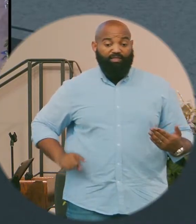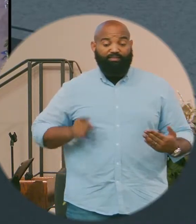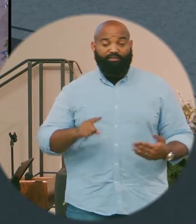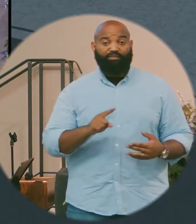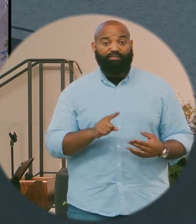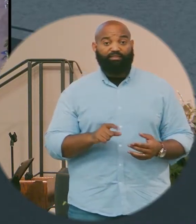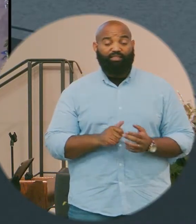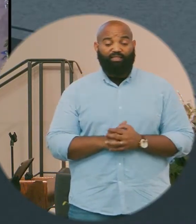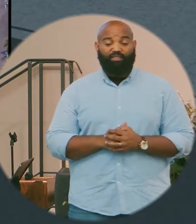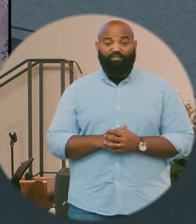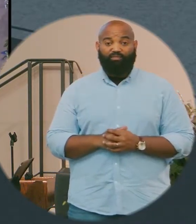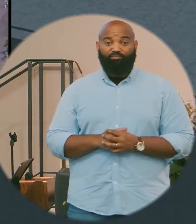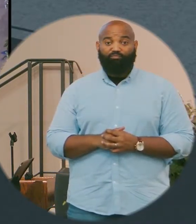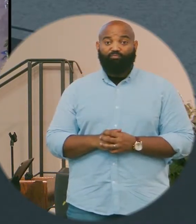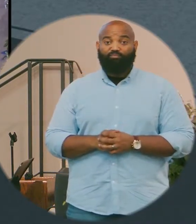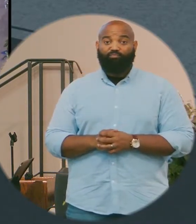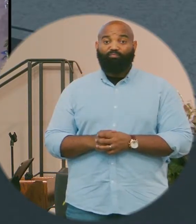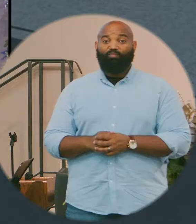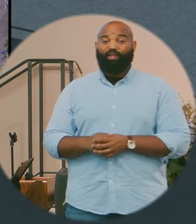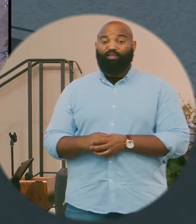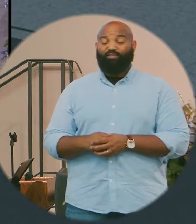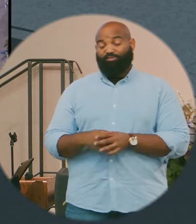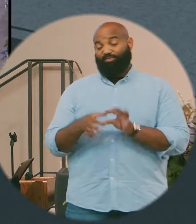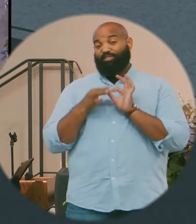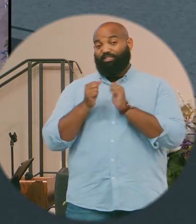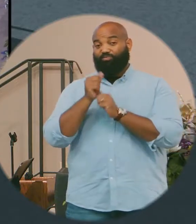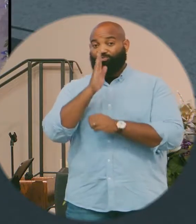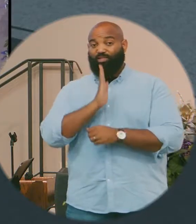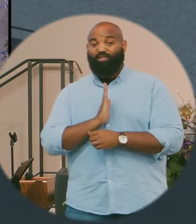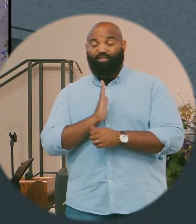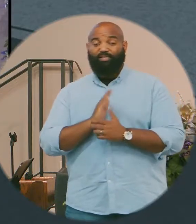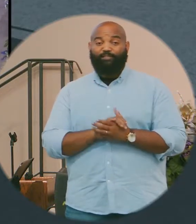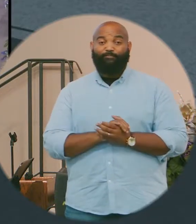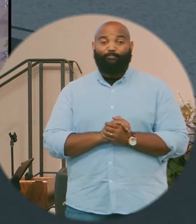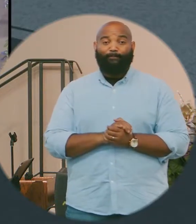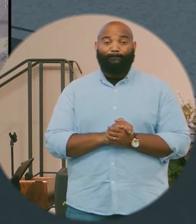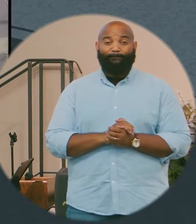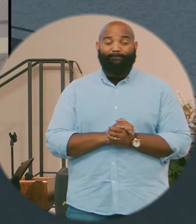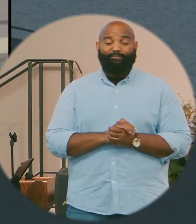appointed person of the Lord. He is already with the Lord.